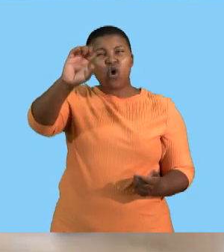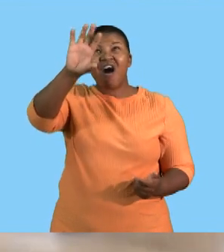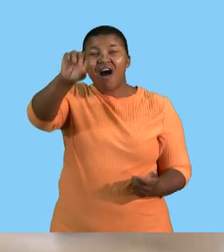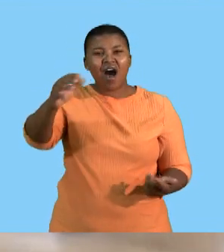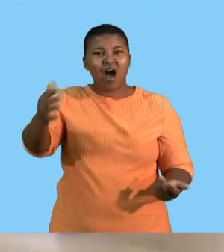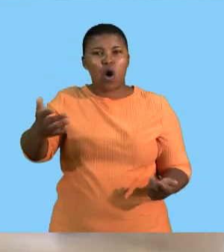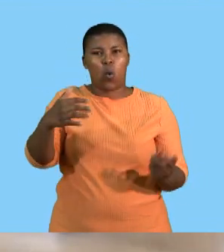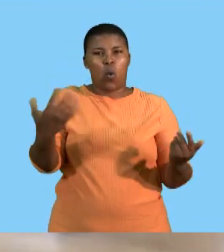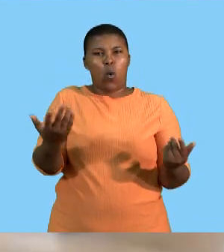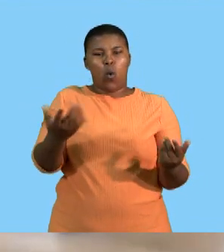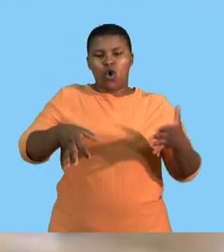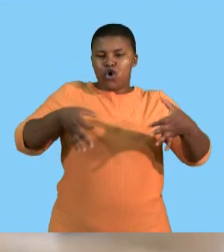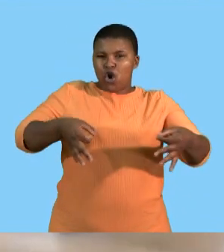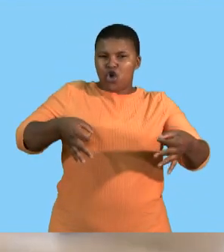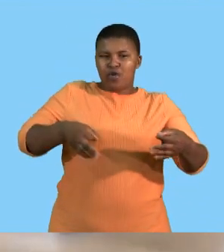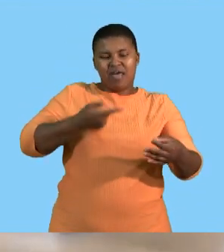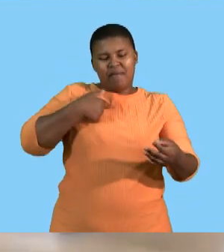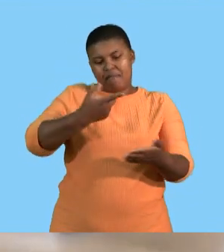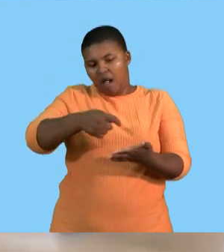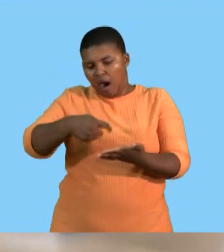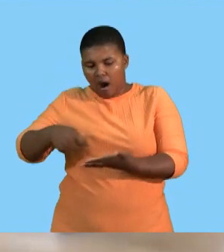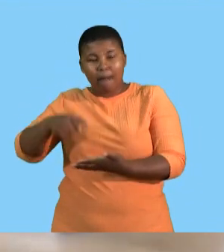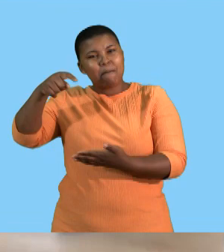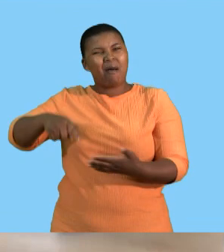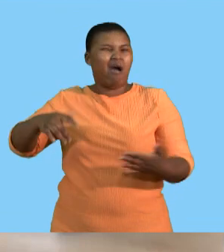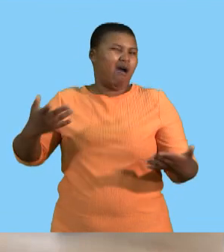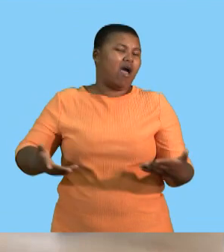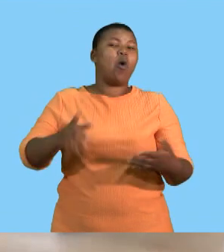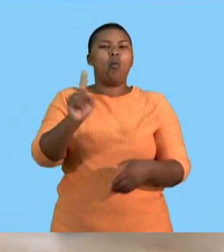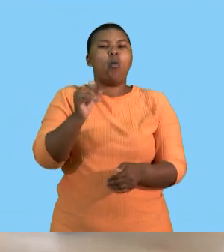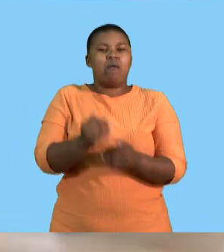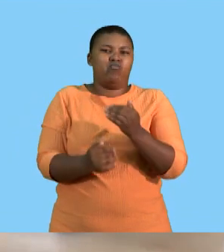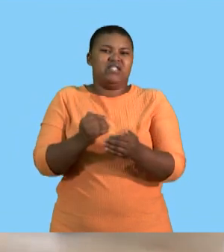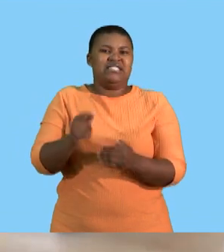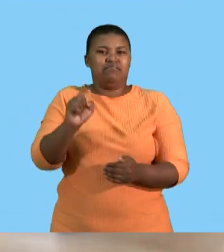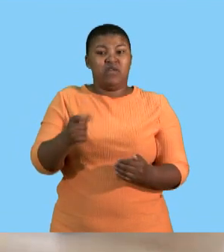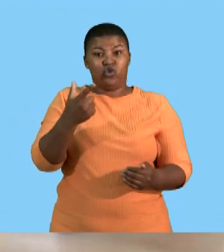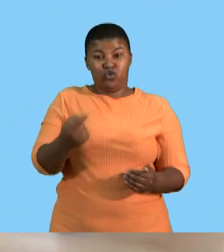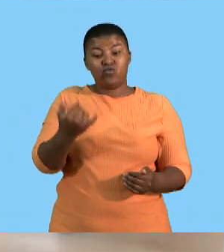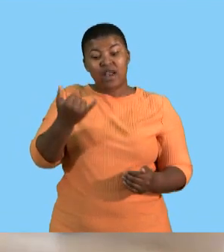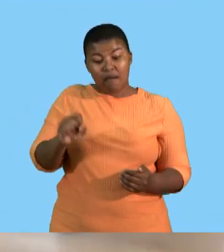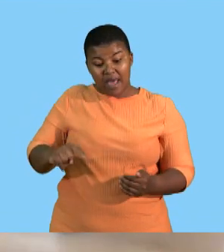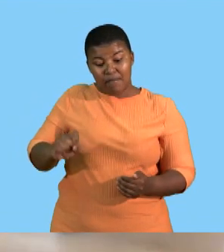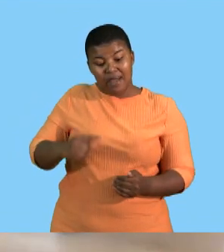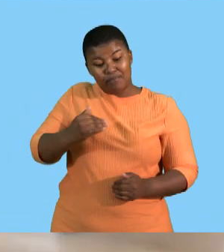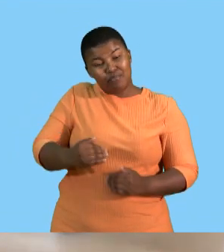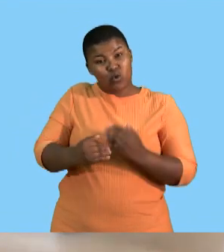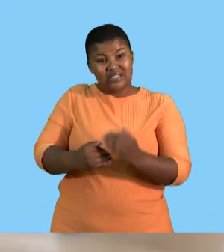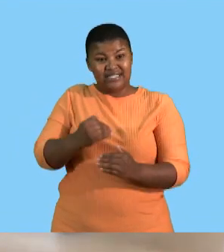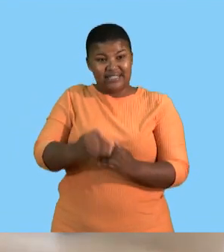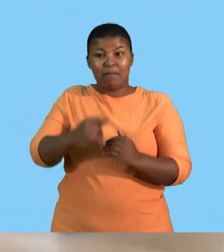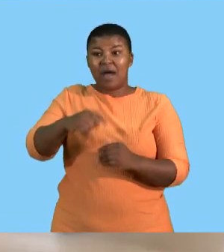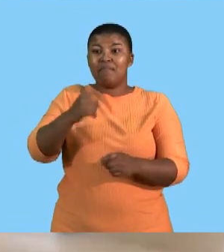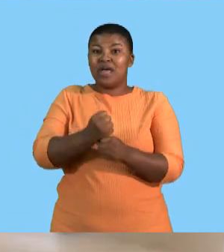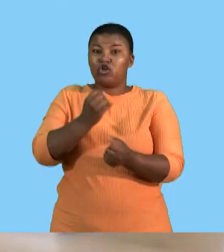process to get the money? Do we get permission from the CEO, or is there any documents that I need